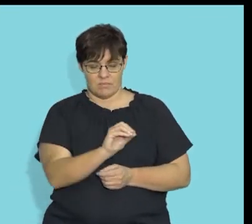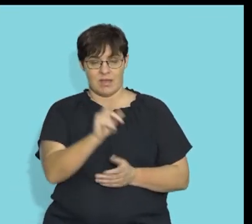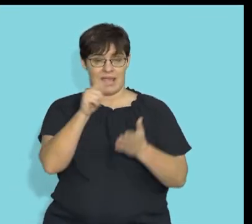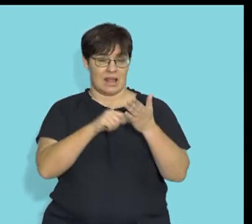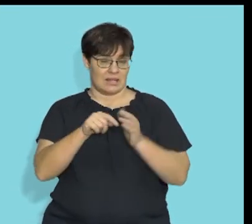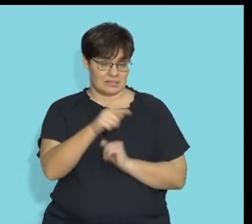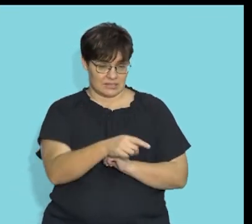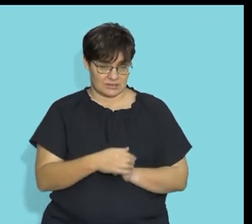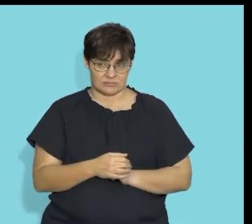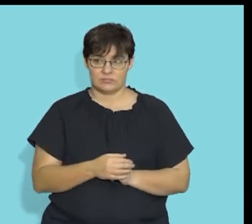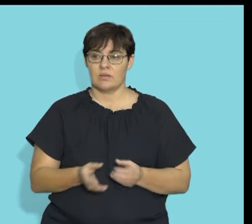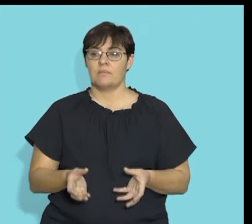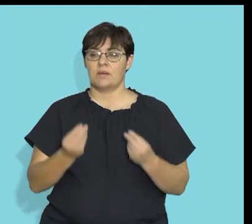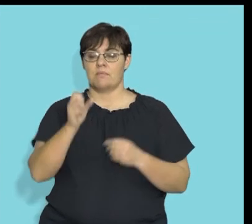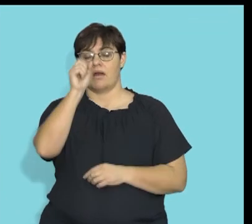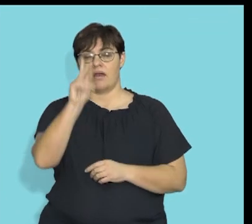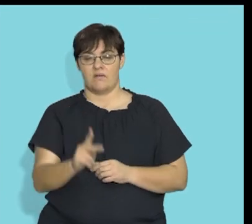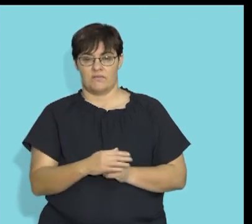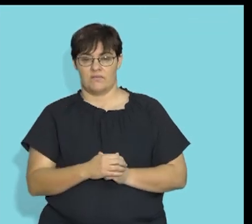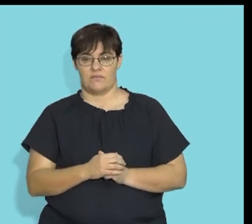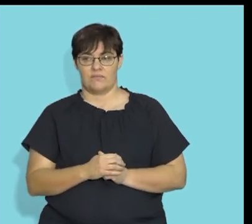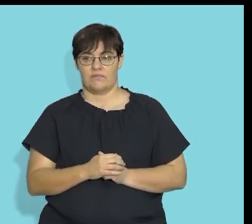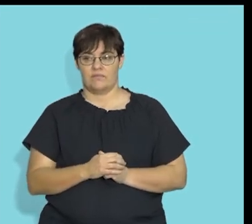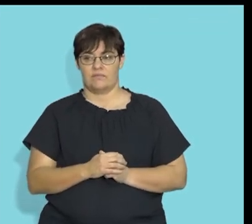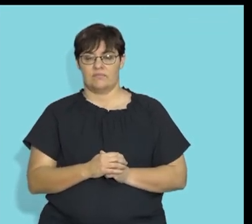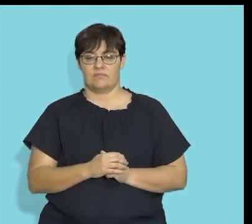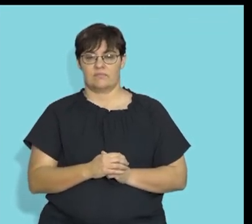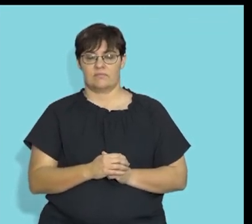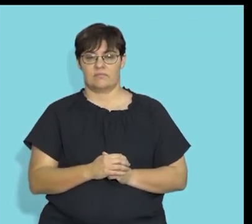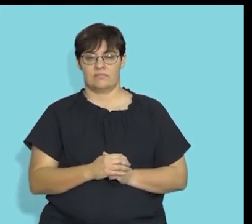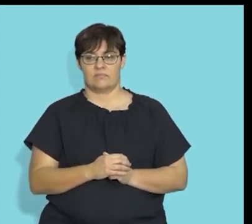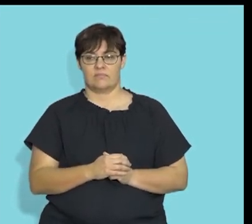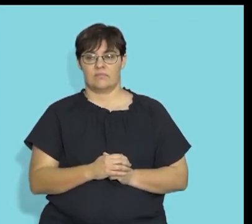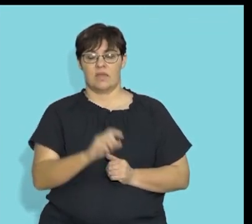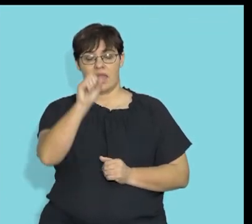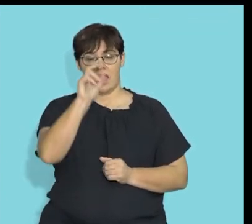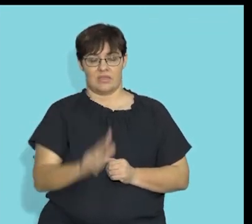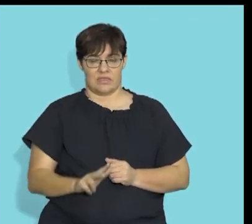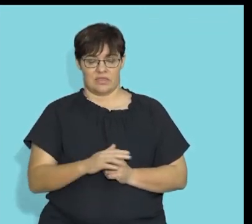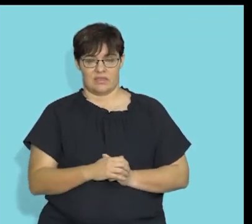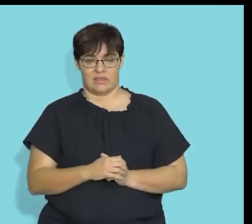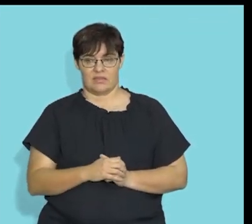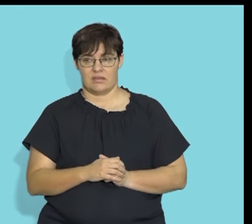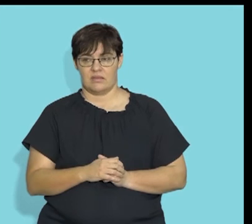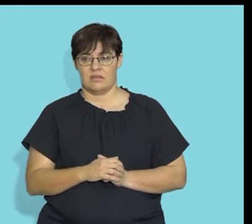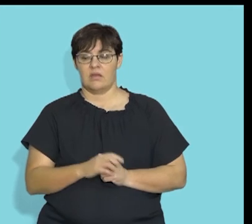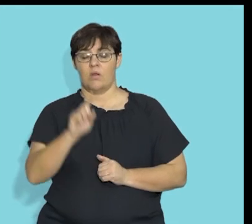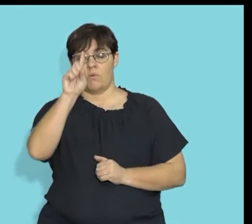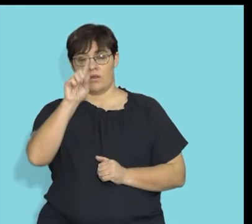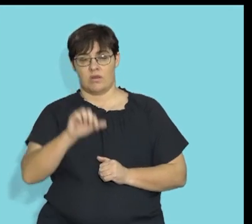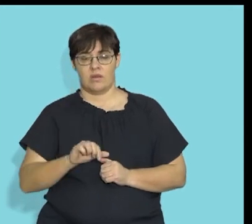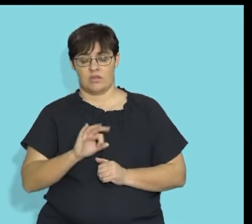these 3 into your calculator, you will get a half, then an eighth,